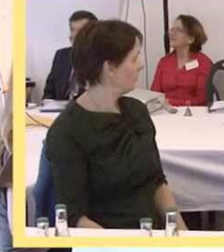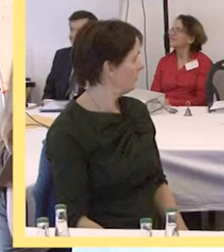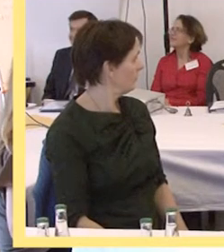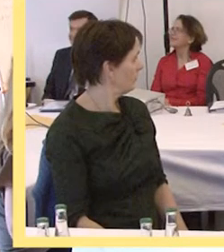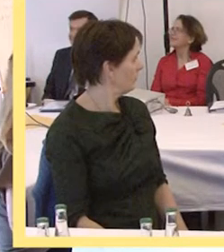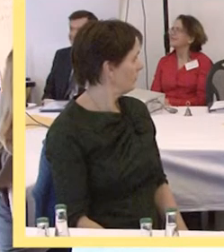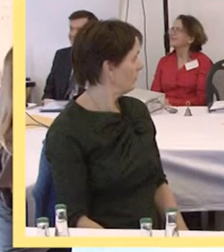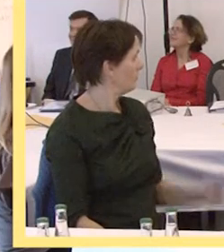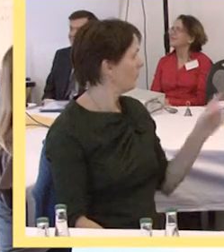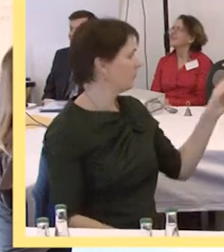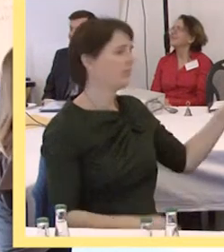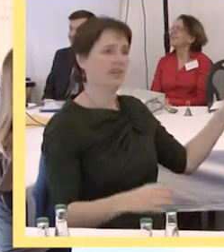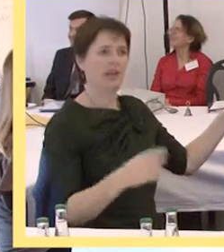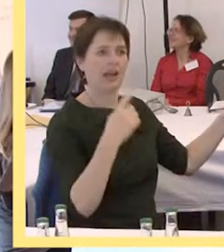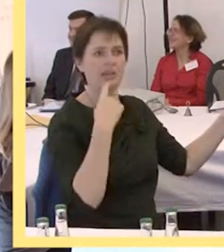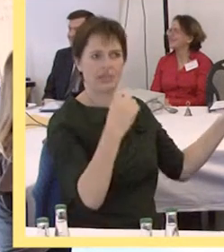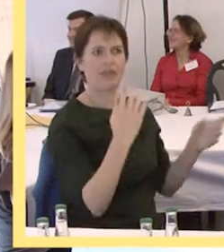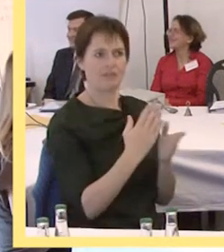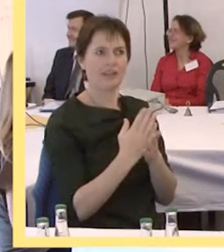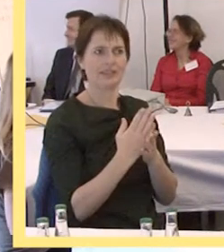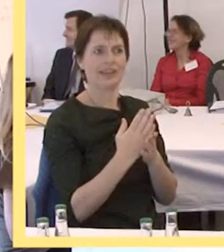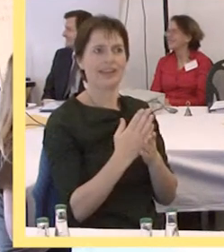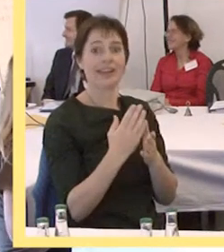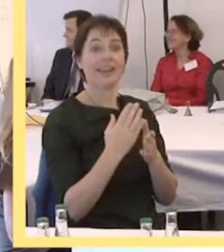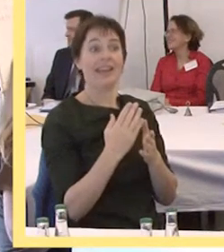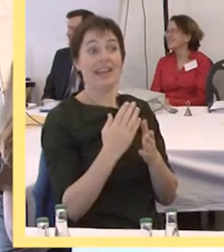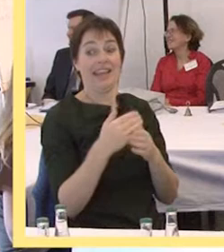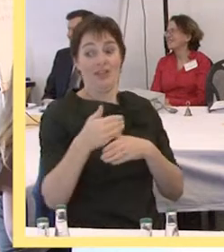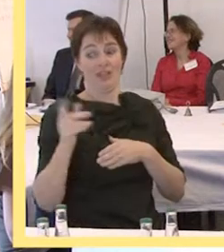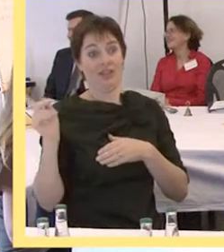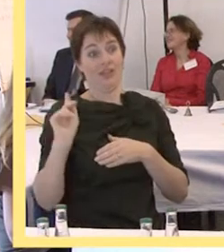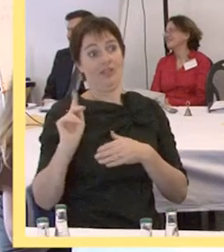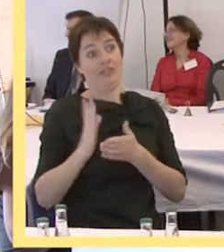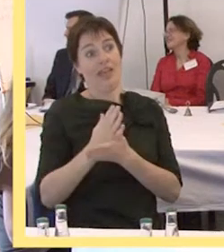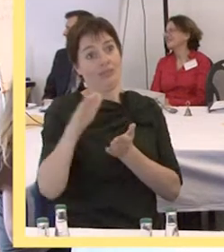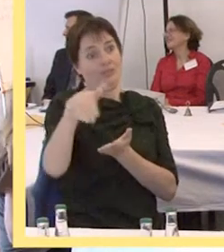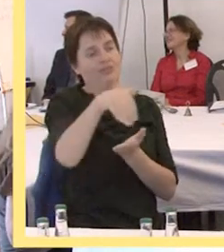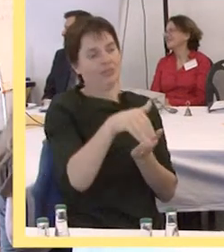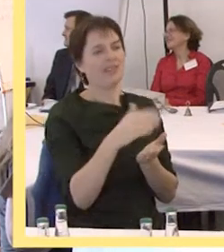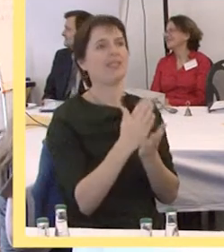there were more than since you finished. Yeah, yes, we know.